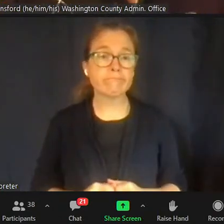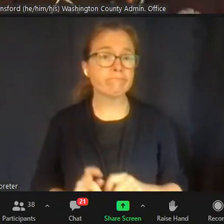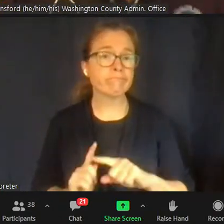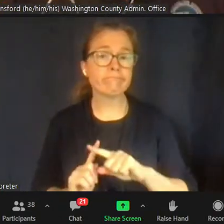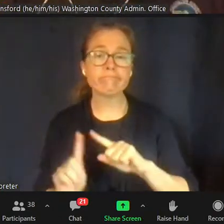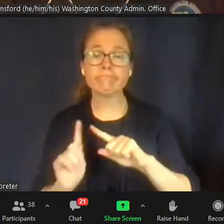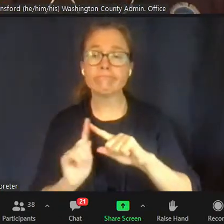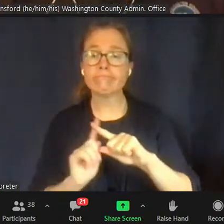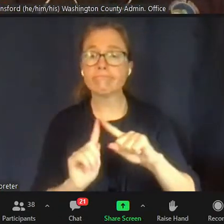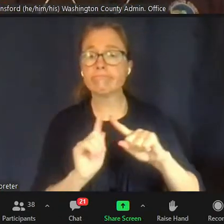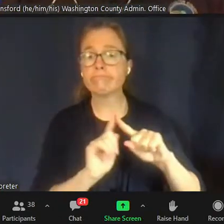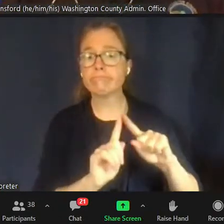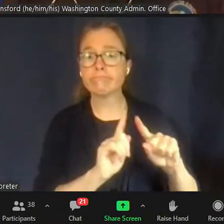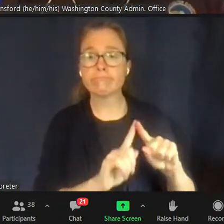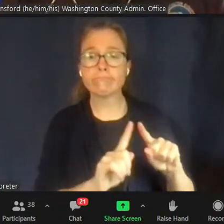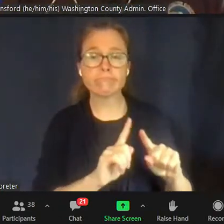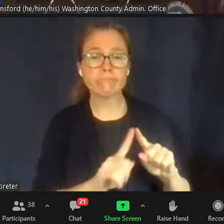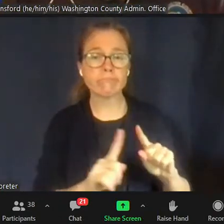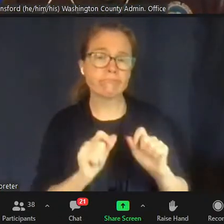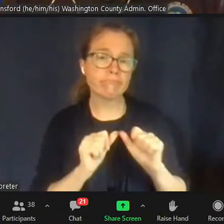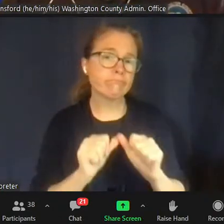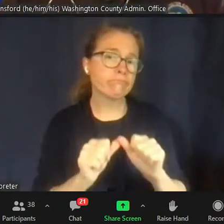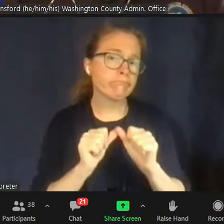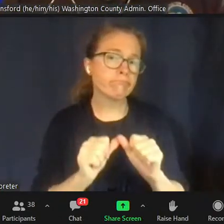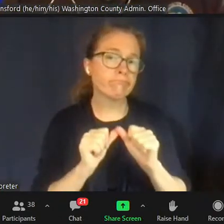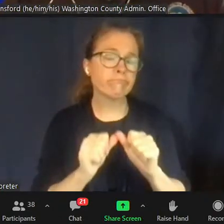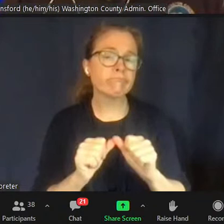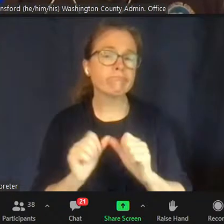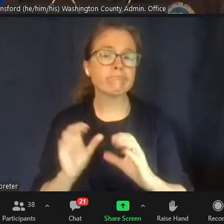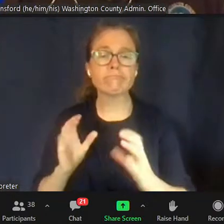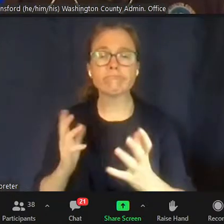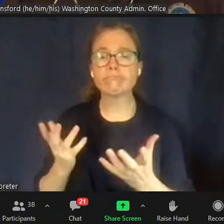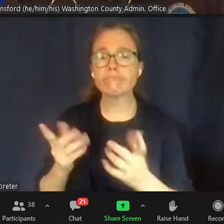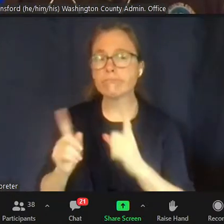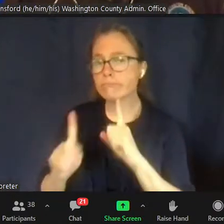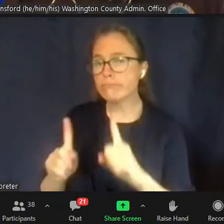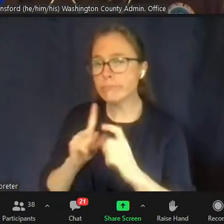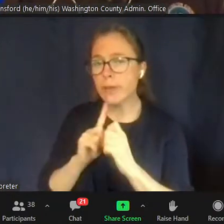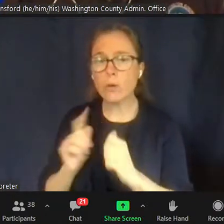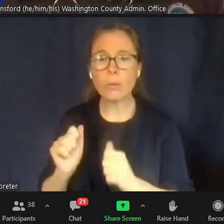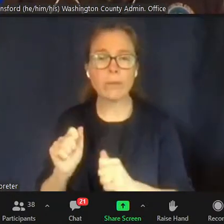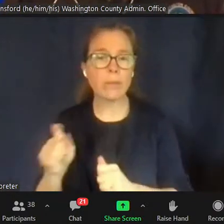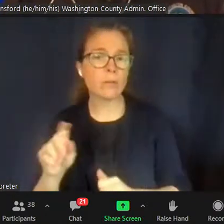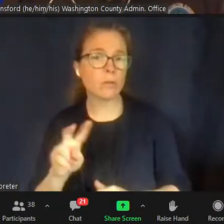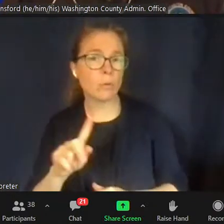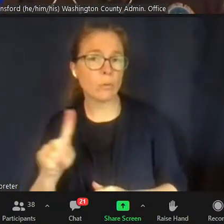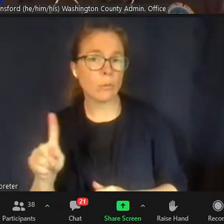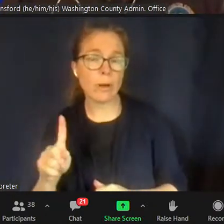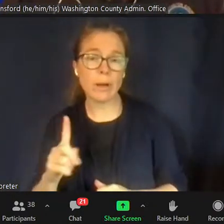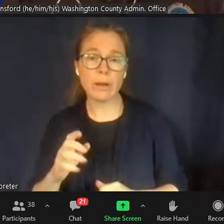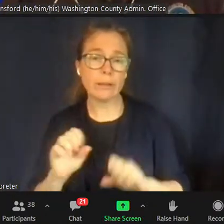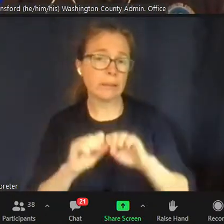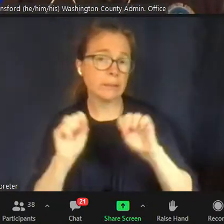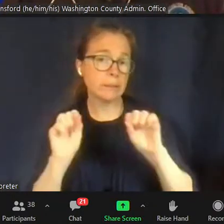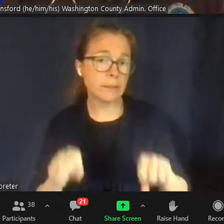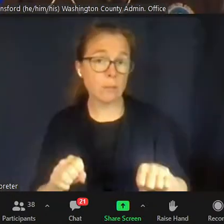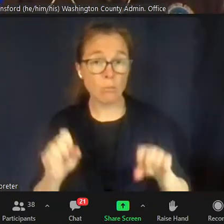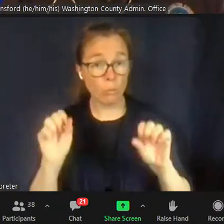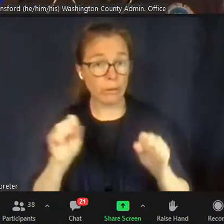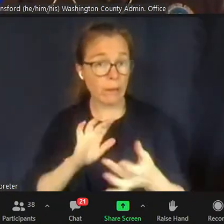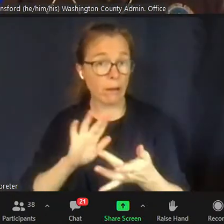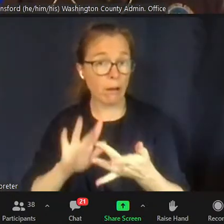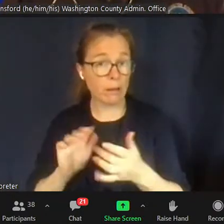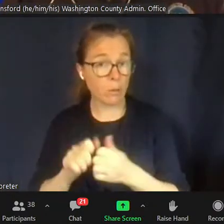a system that we have ongoing conversations with, and we are happy to connect with them and see what we can do